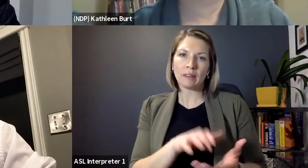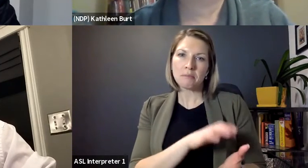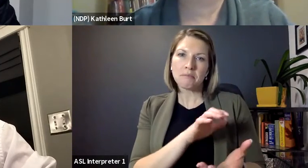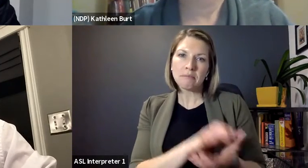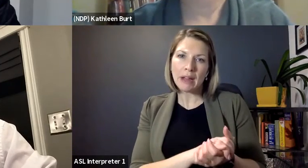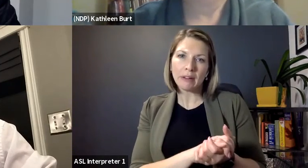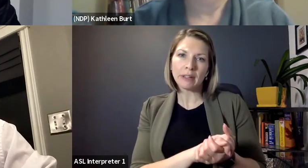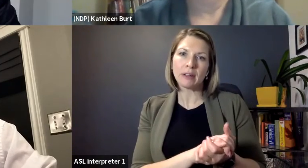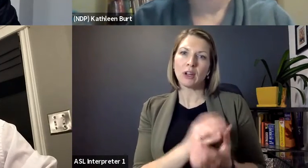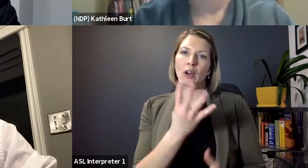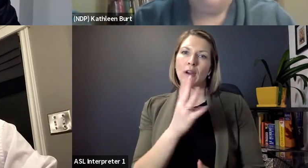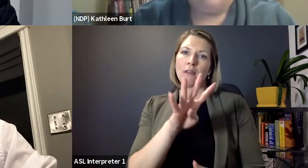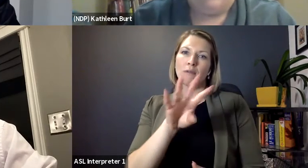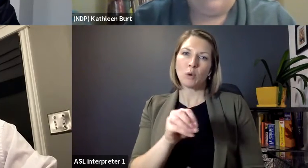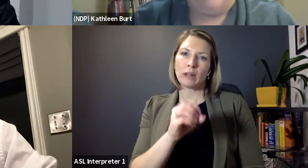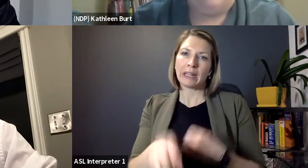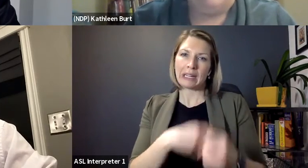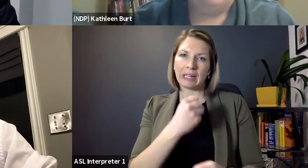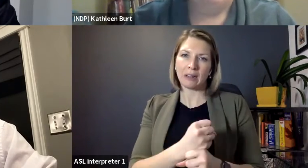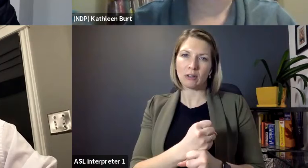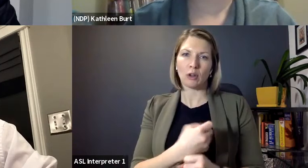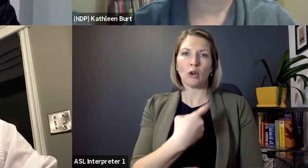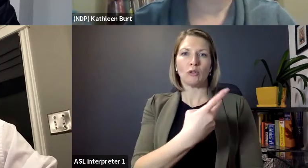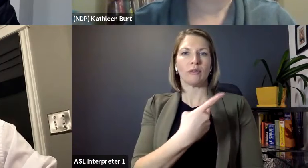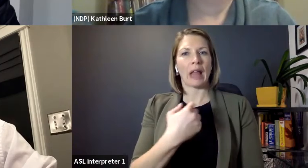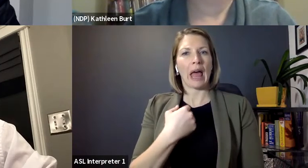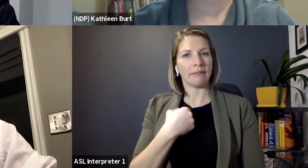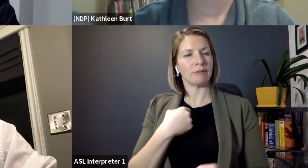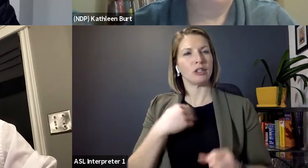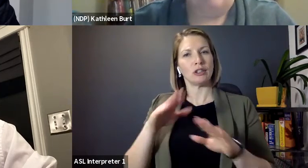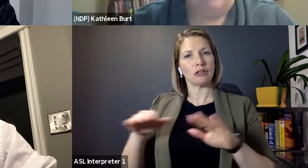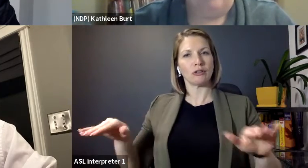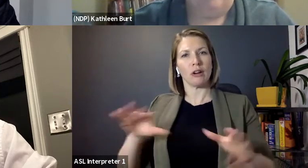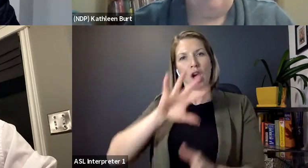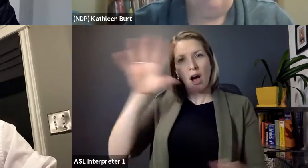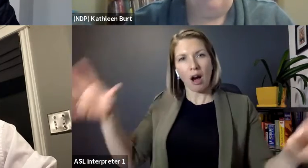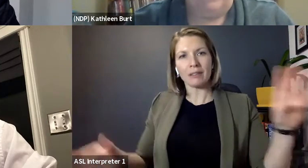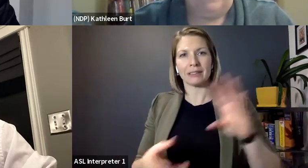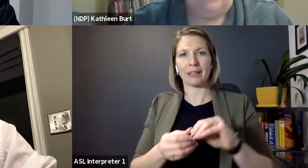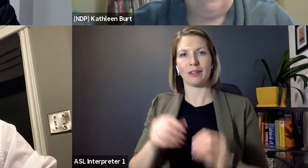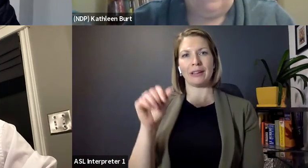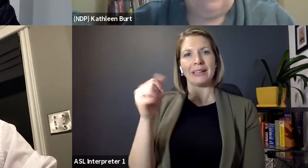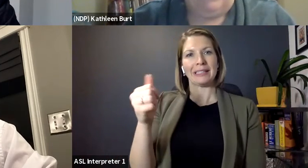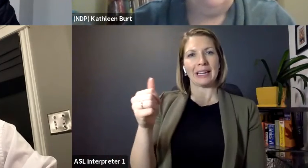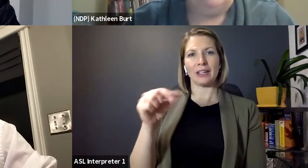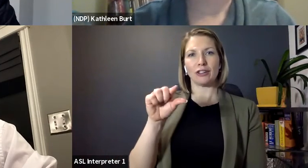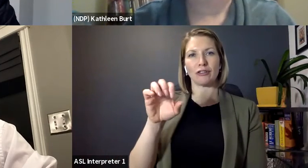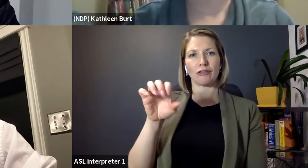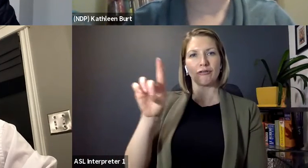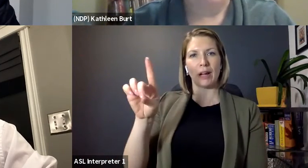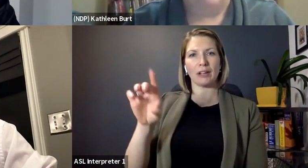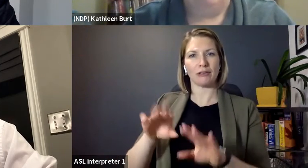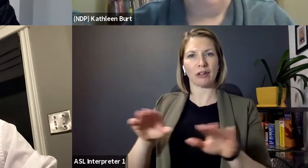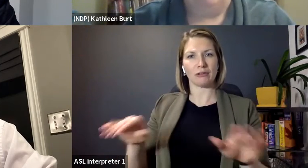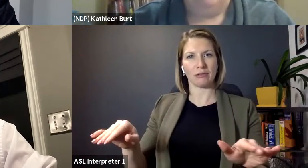blended family. And we've been blessed with 10 grandchildren. And it's because